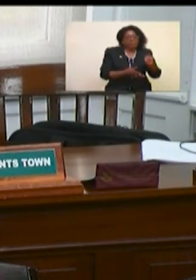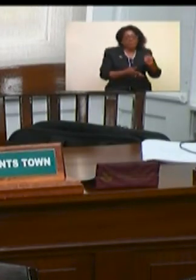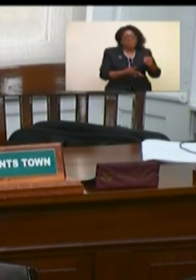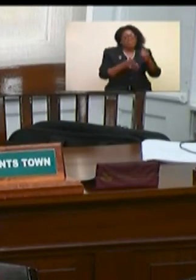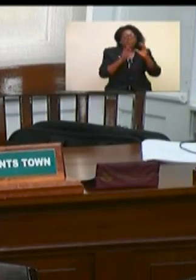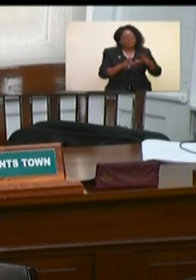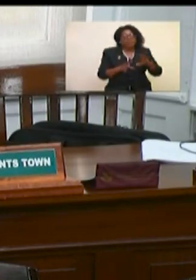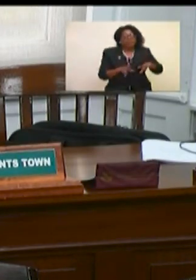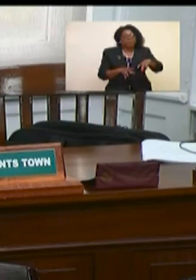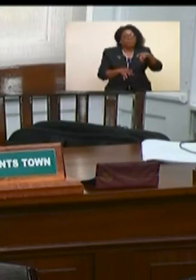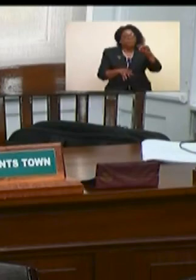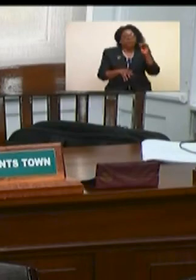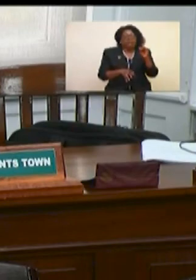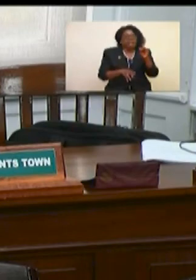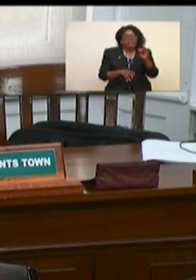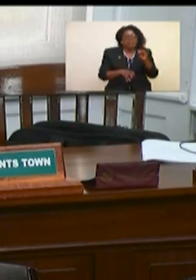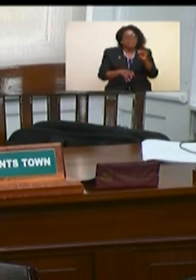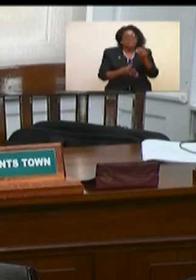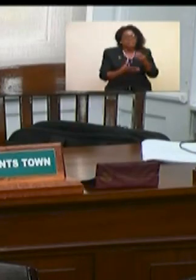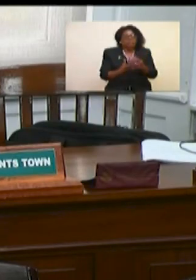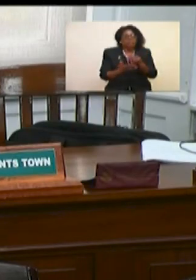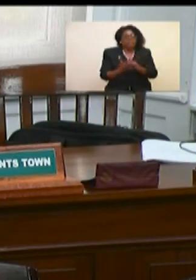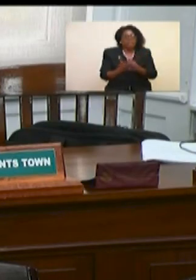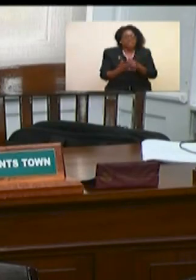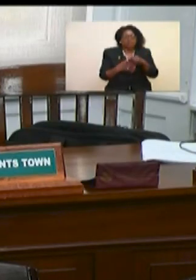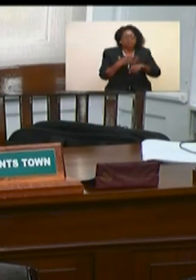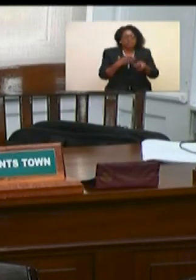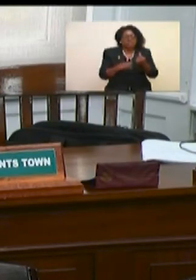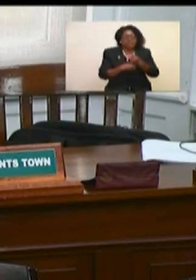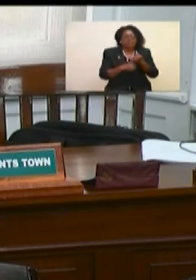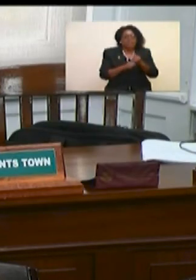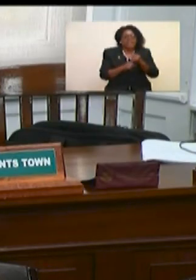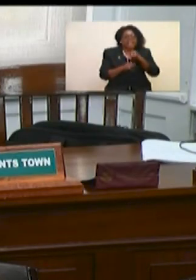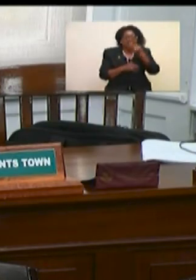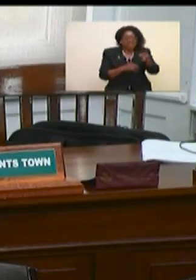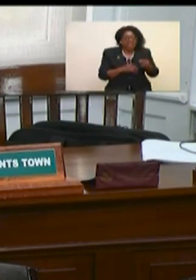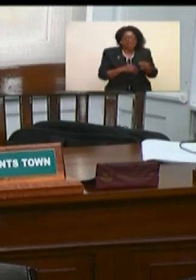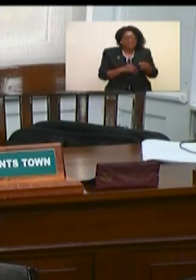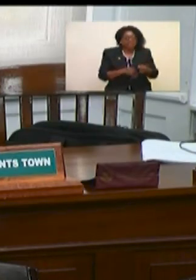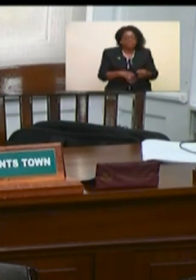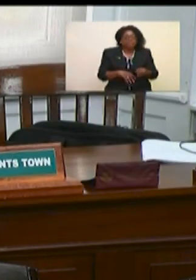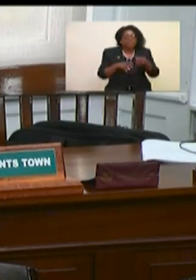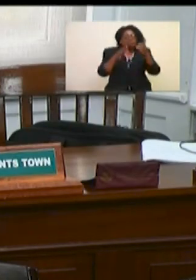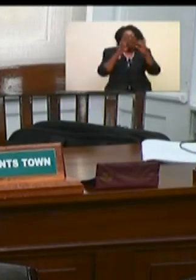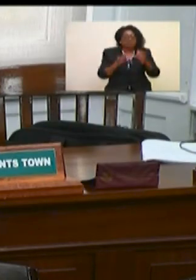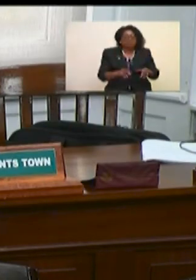not find, in fact, was the context in which he made the statement. They could not find